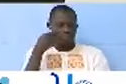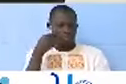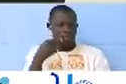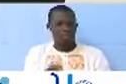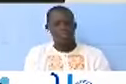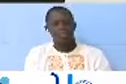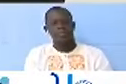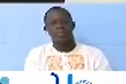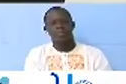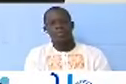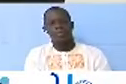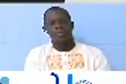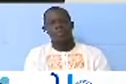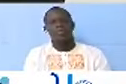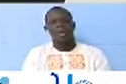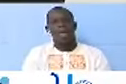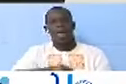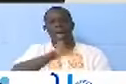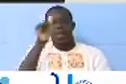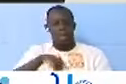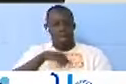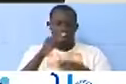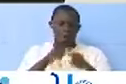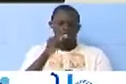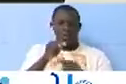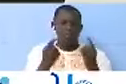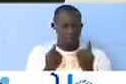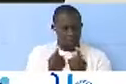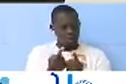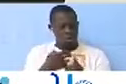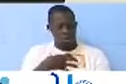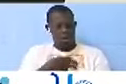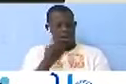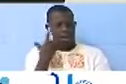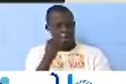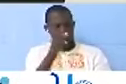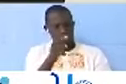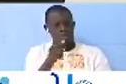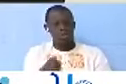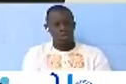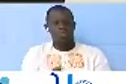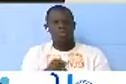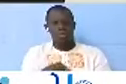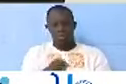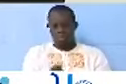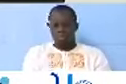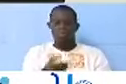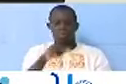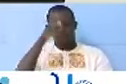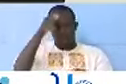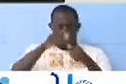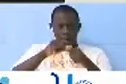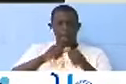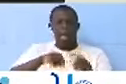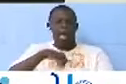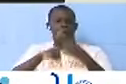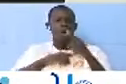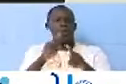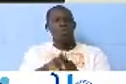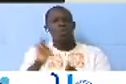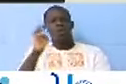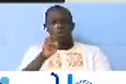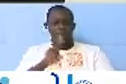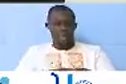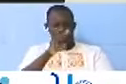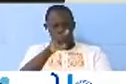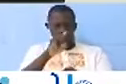muiti. Yes. In that capacity, we would like you to look back at the time you've spent at the NIA during